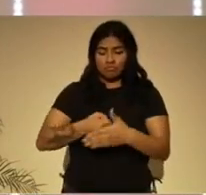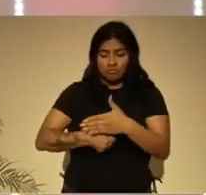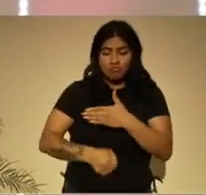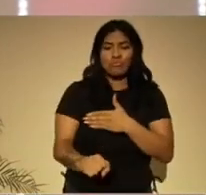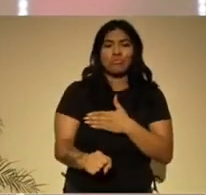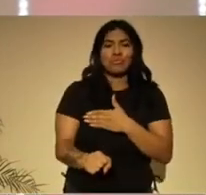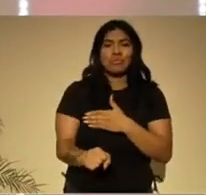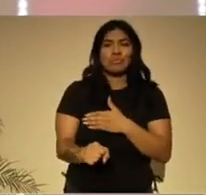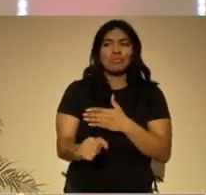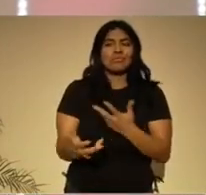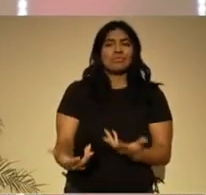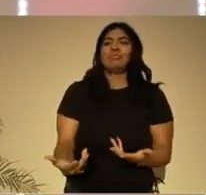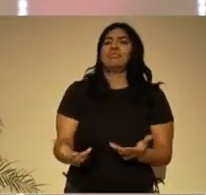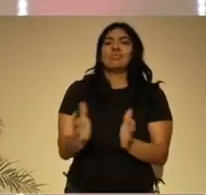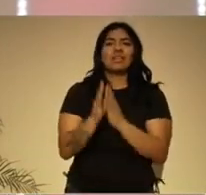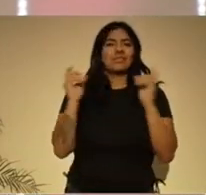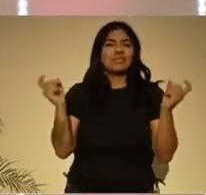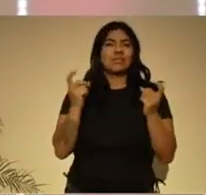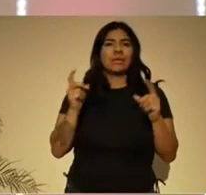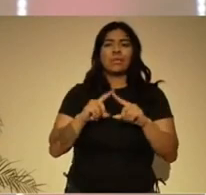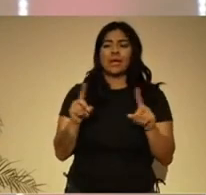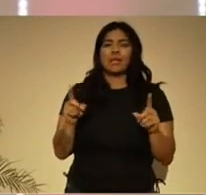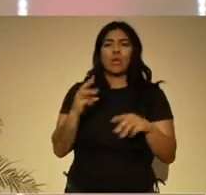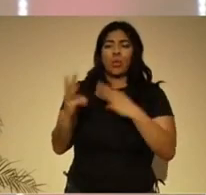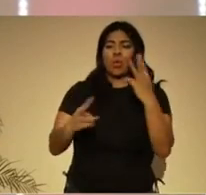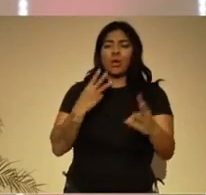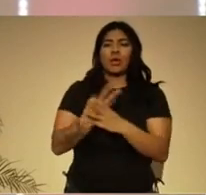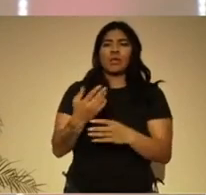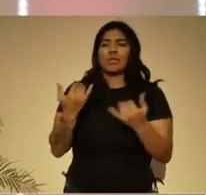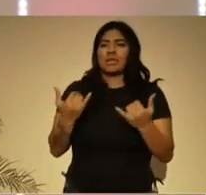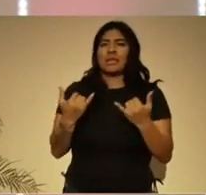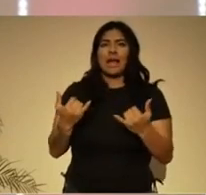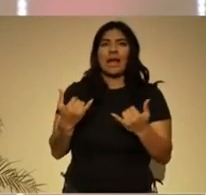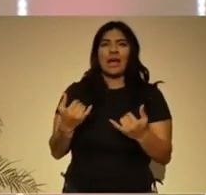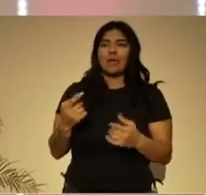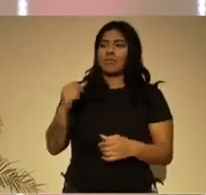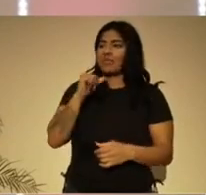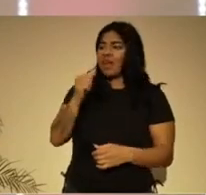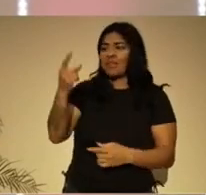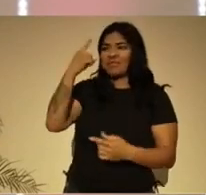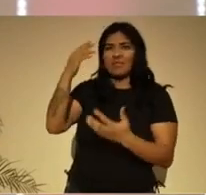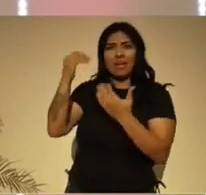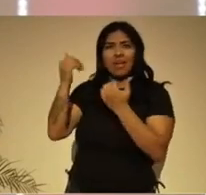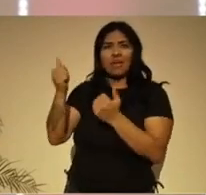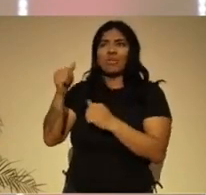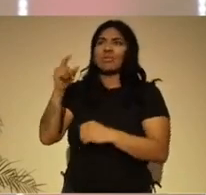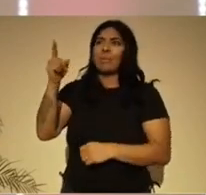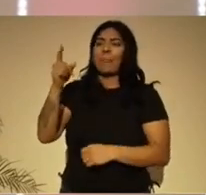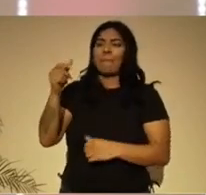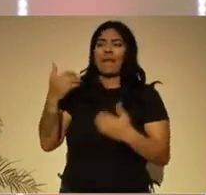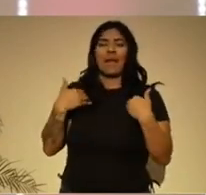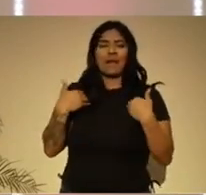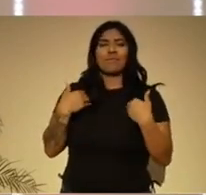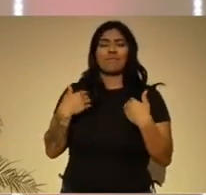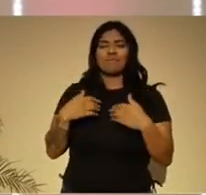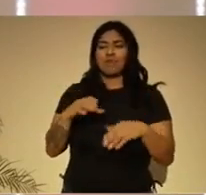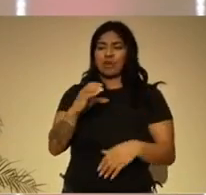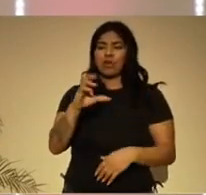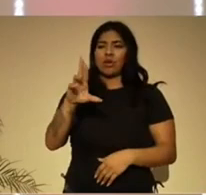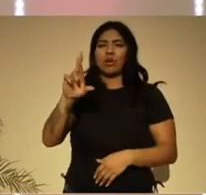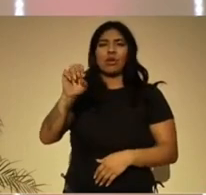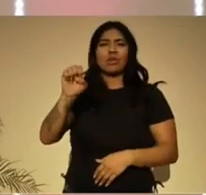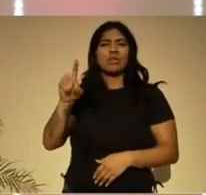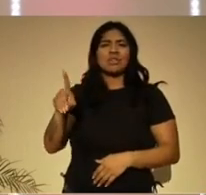That the world was now cursed because of their disobedience, because of their pride, because of their wanting to be like God. And